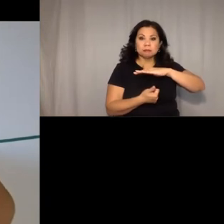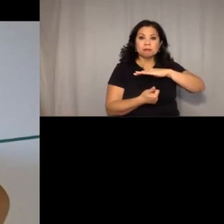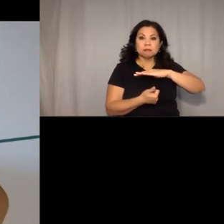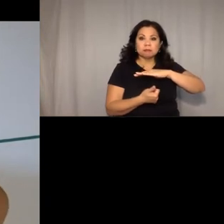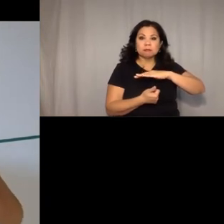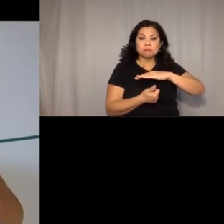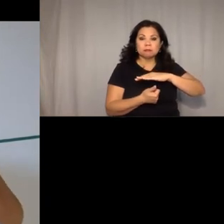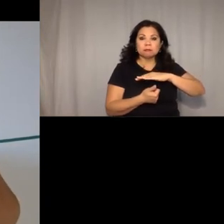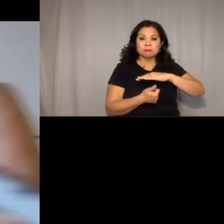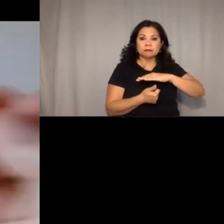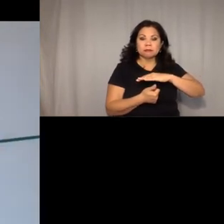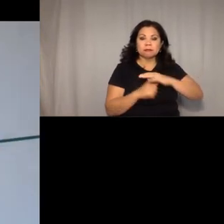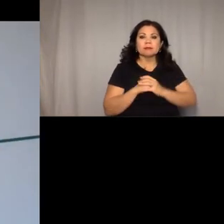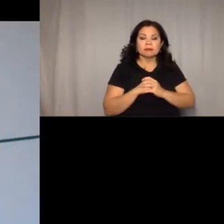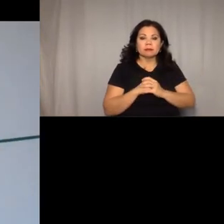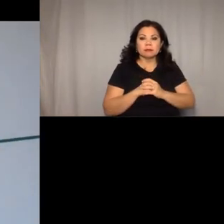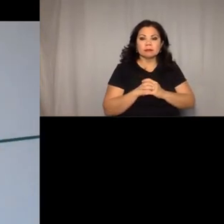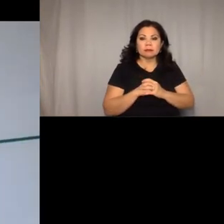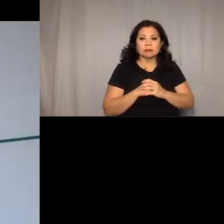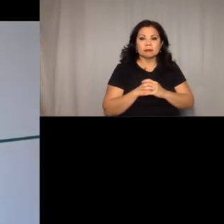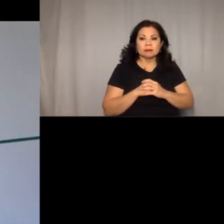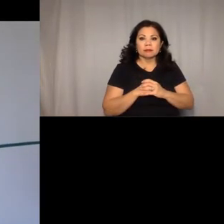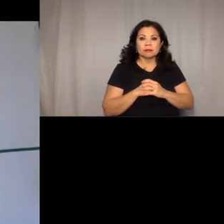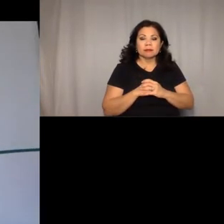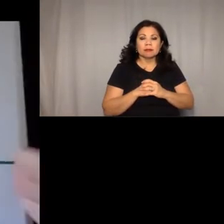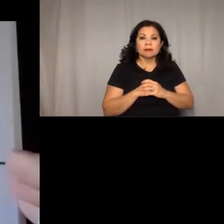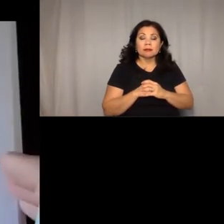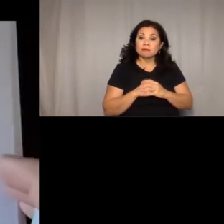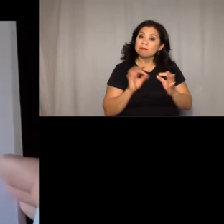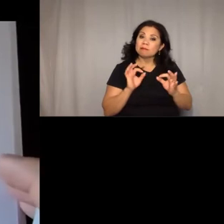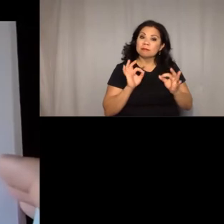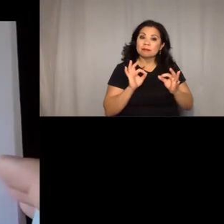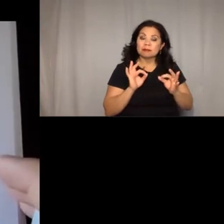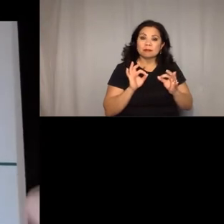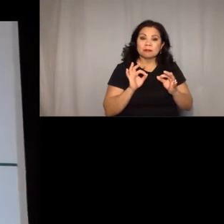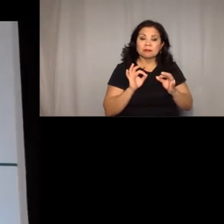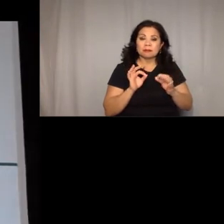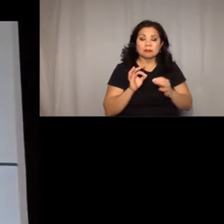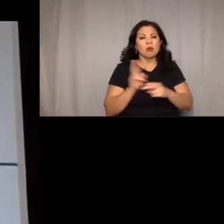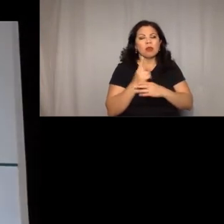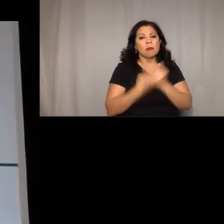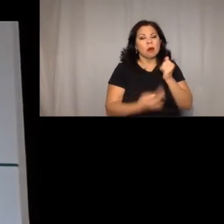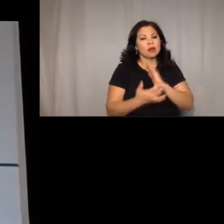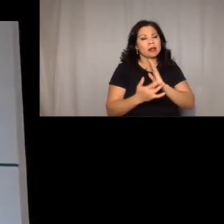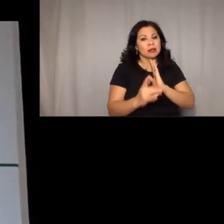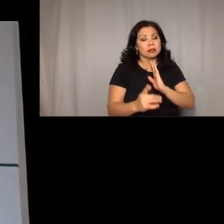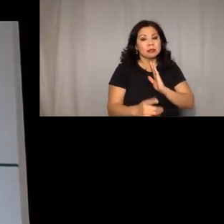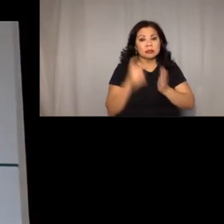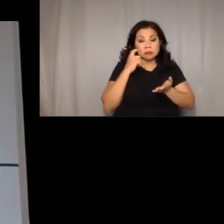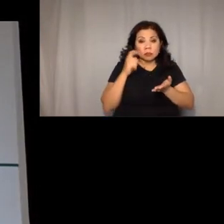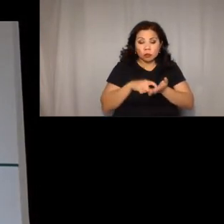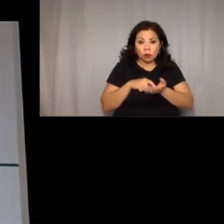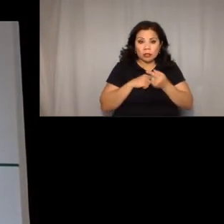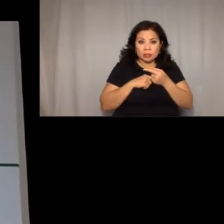bottom, which is 10. So 3 tenths. Perfect. We just did it both ways. And if you look right